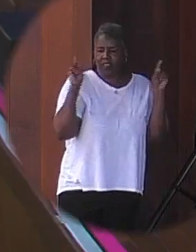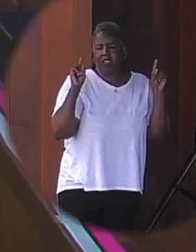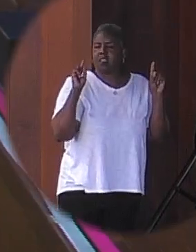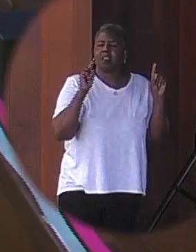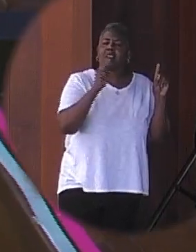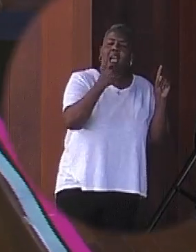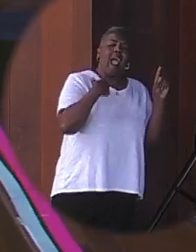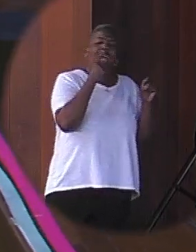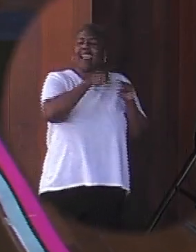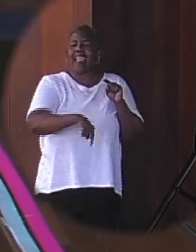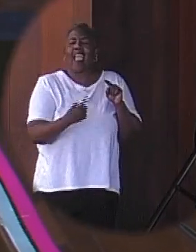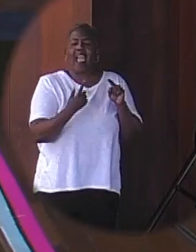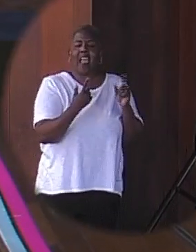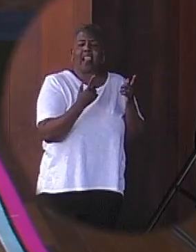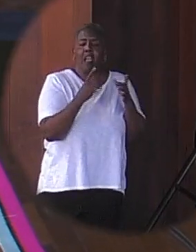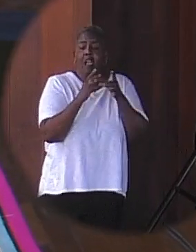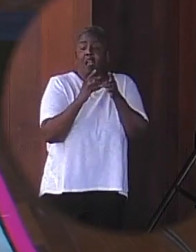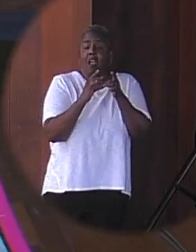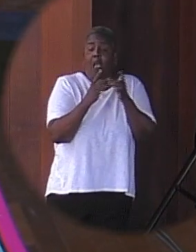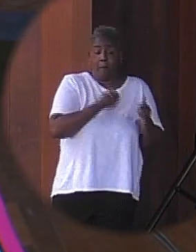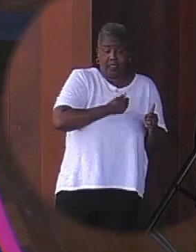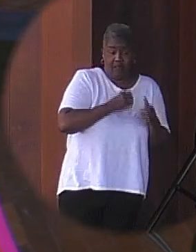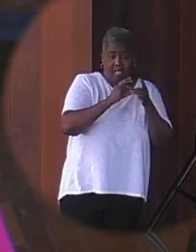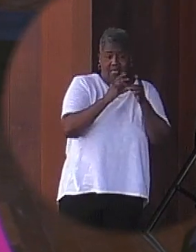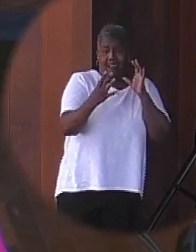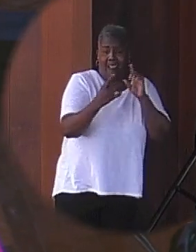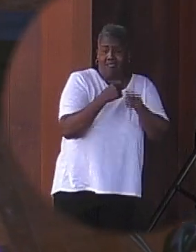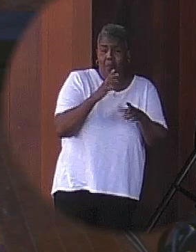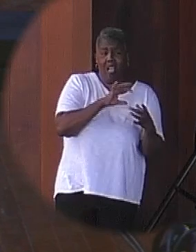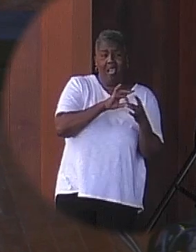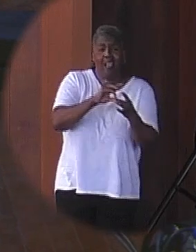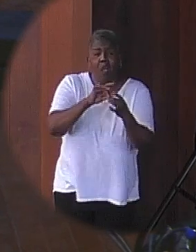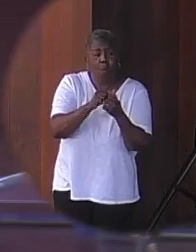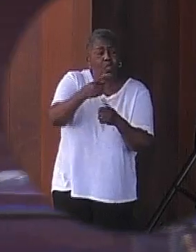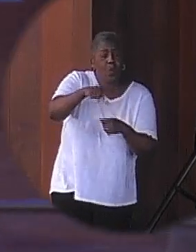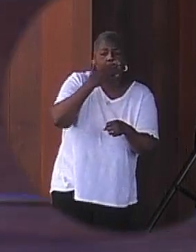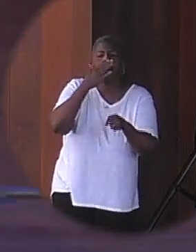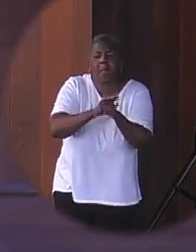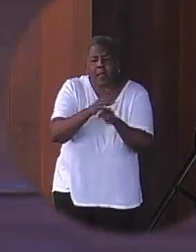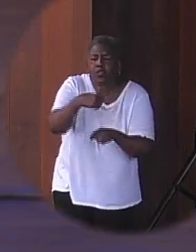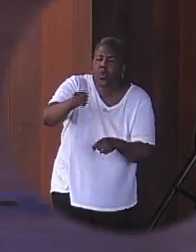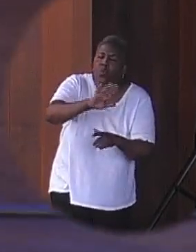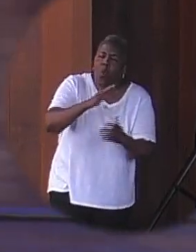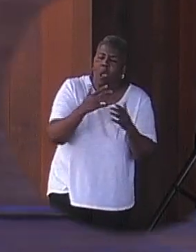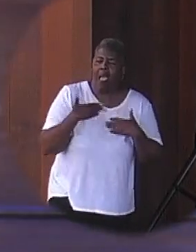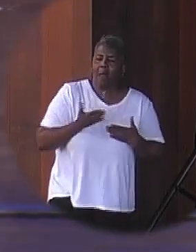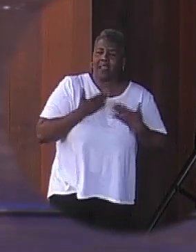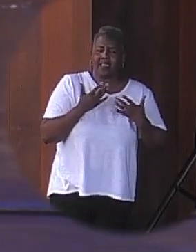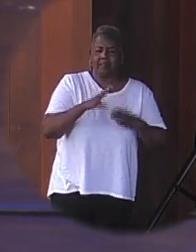That I cannot detach myself from my connection and commitment to your